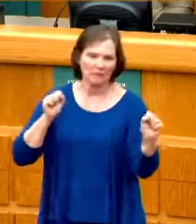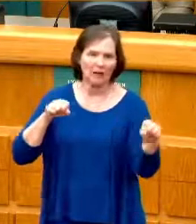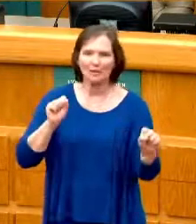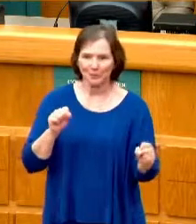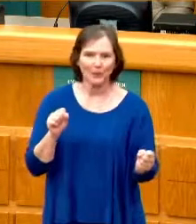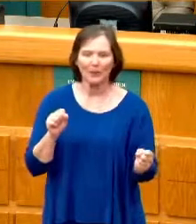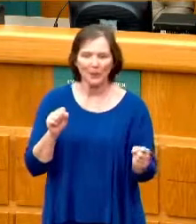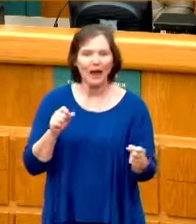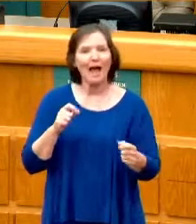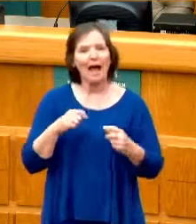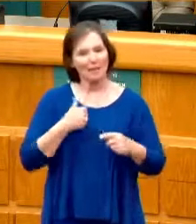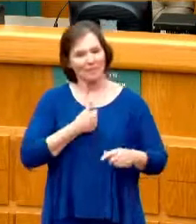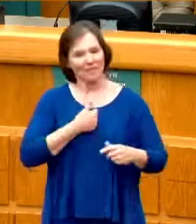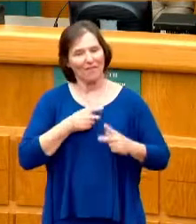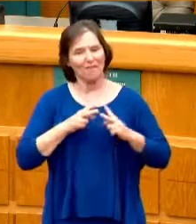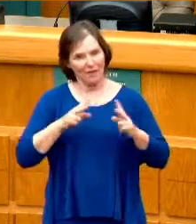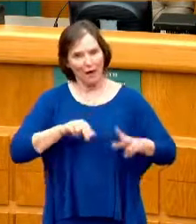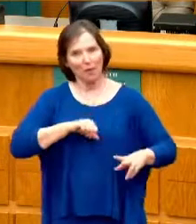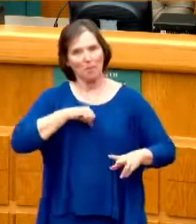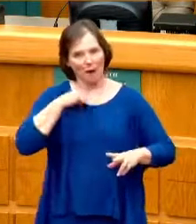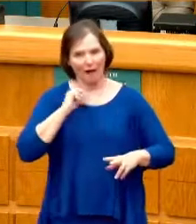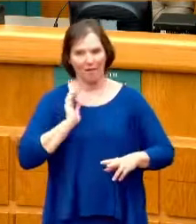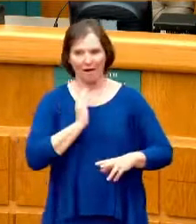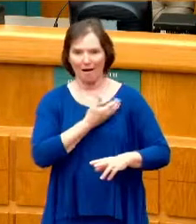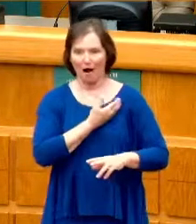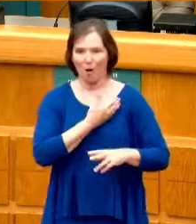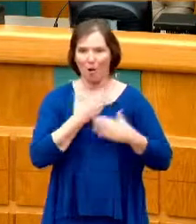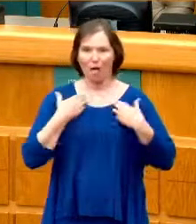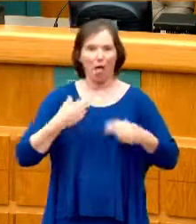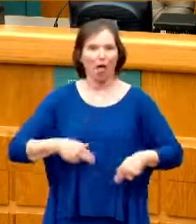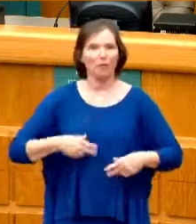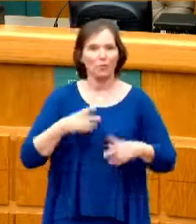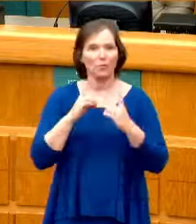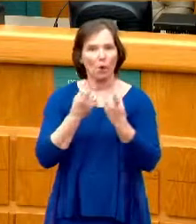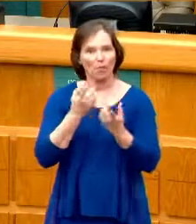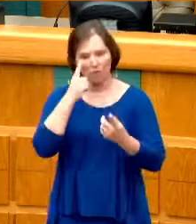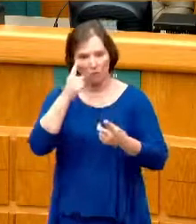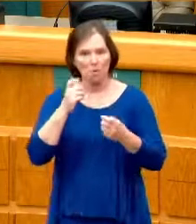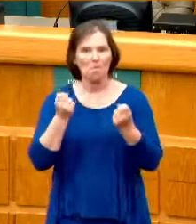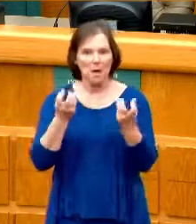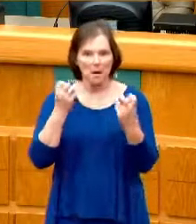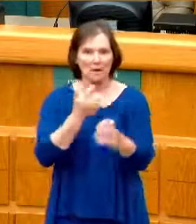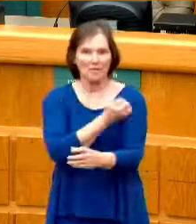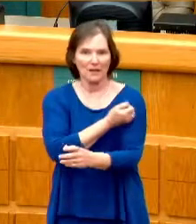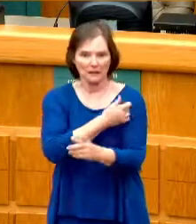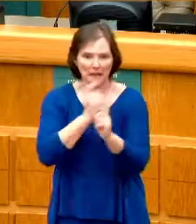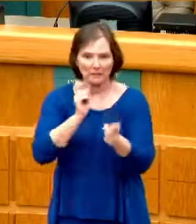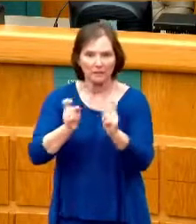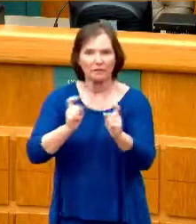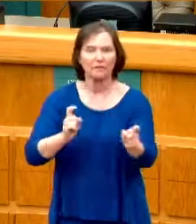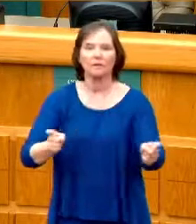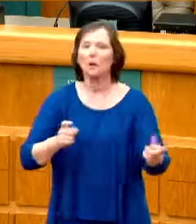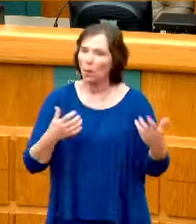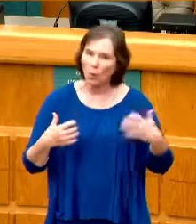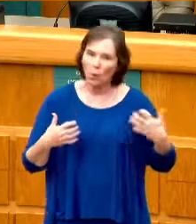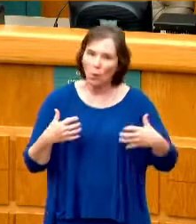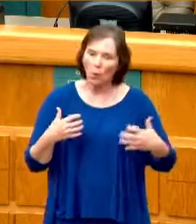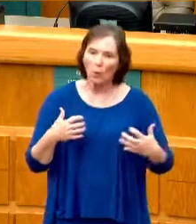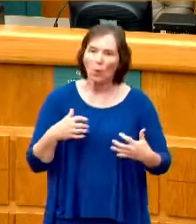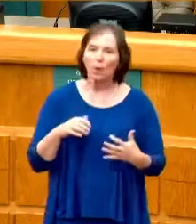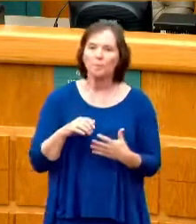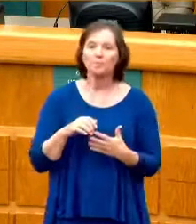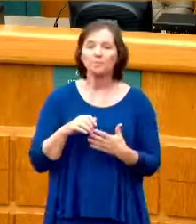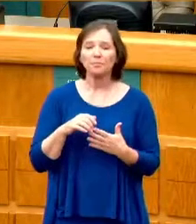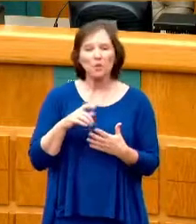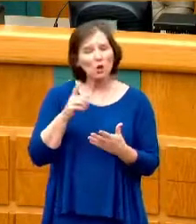distribute vaccines as a state of Texas designated hub. And with that charter came the duty to serve not just the